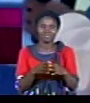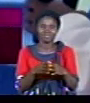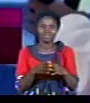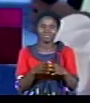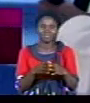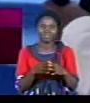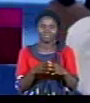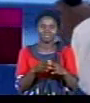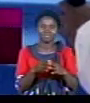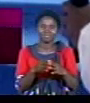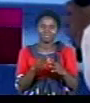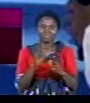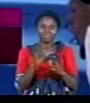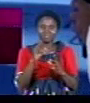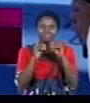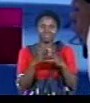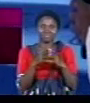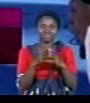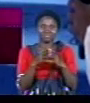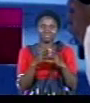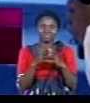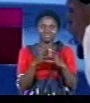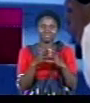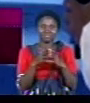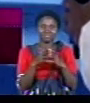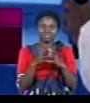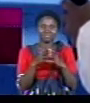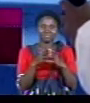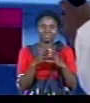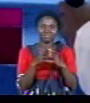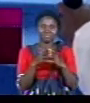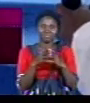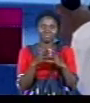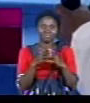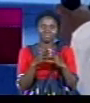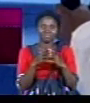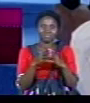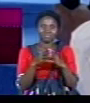How many fingers is this one? It's five. And now?